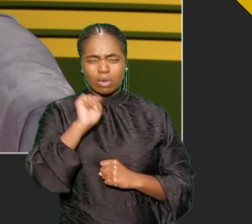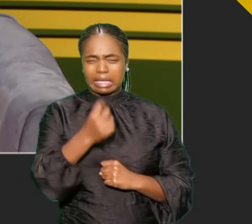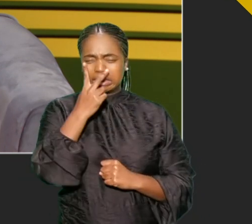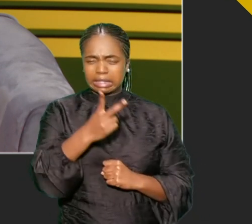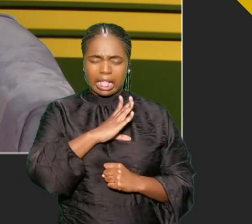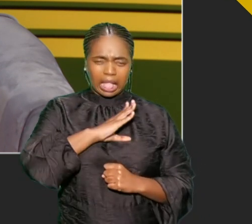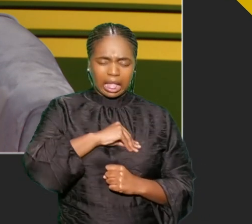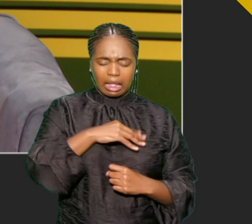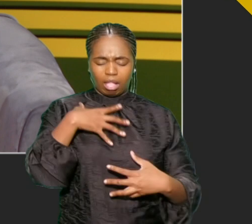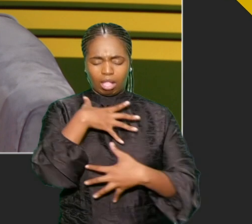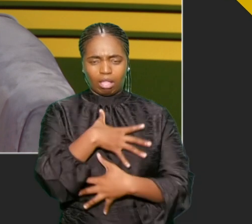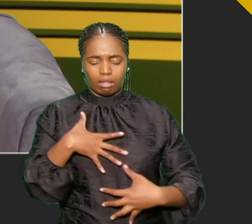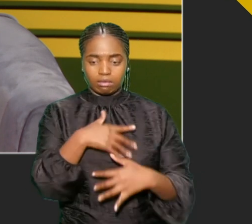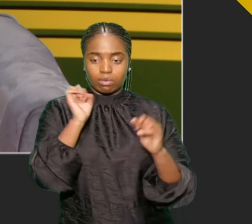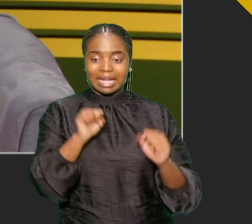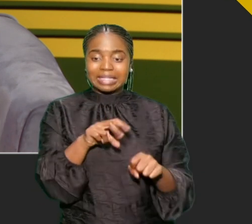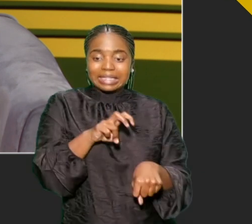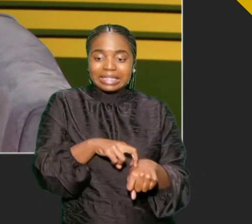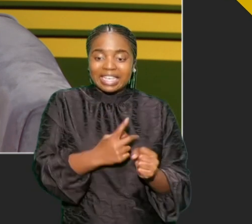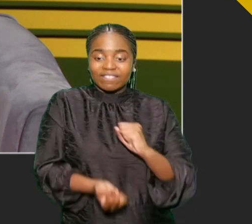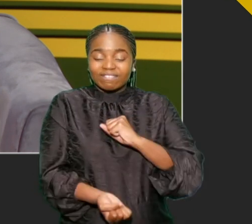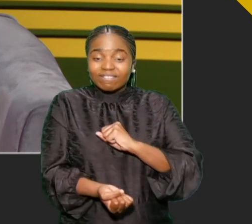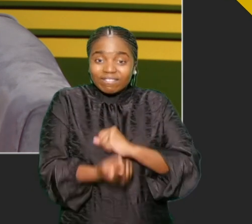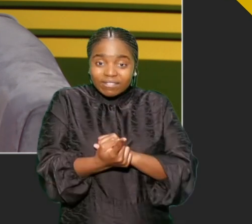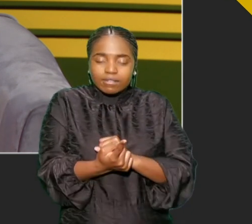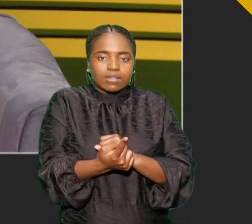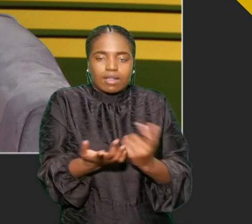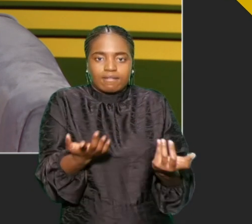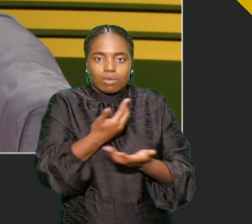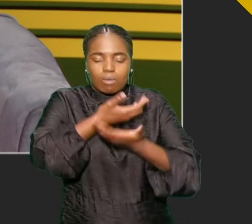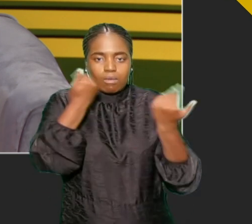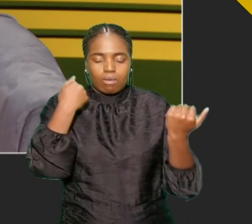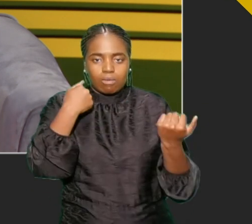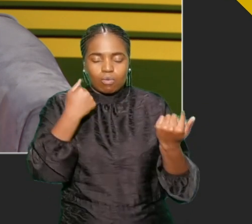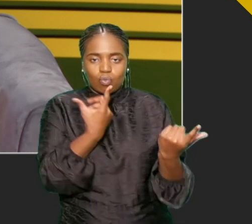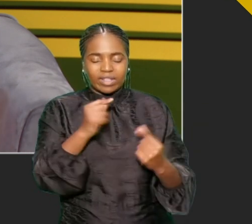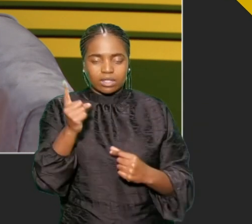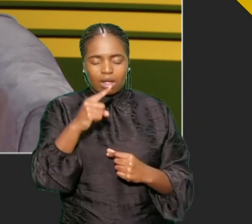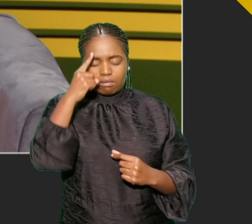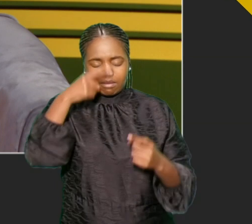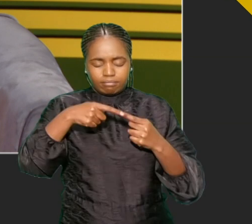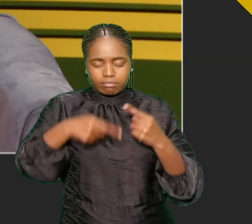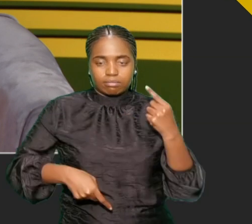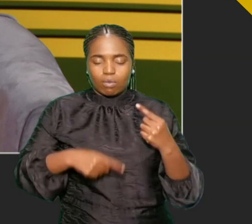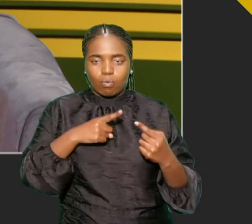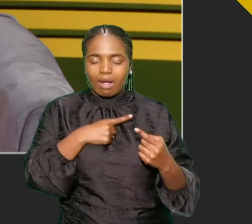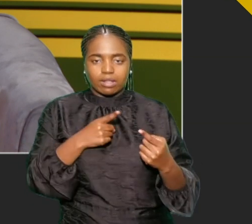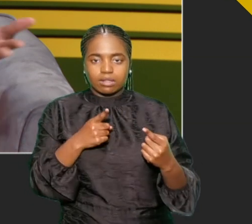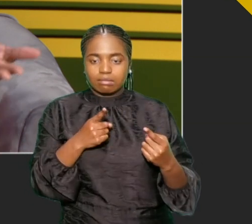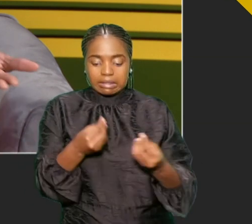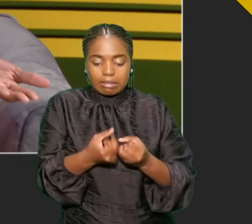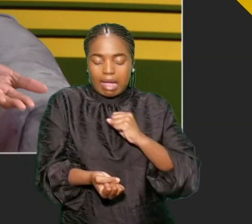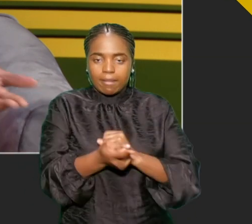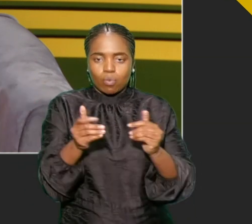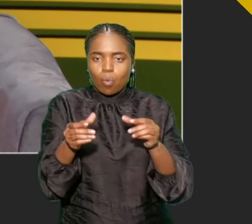you need to find yourself in a situation where you don't know how to maneuver, and in that there you find ways